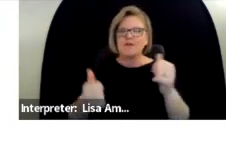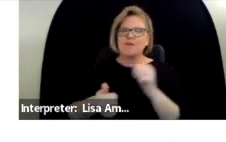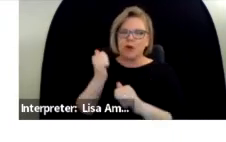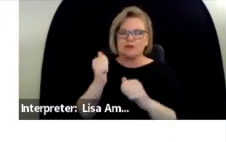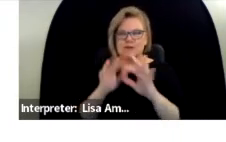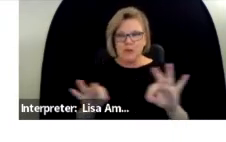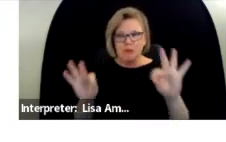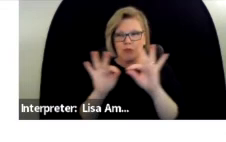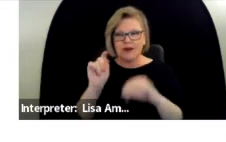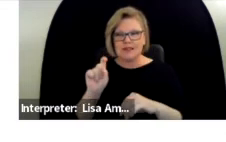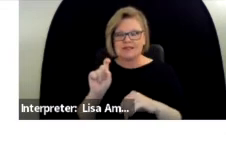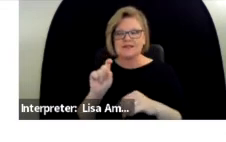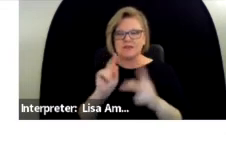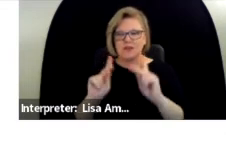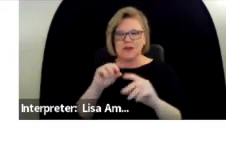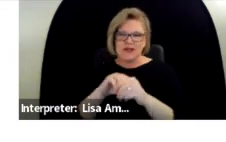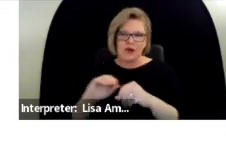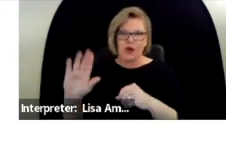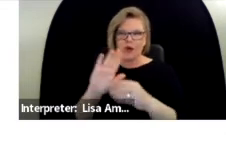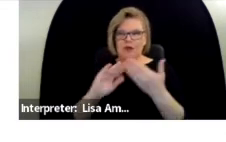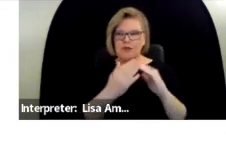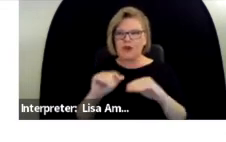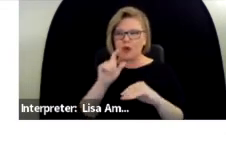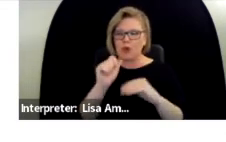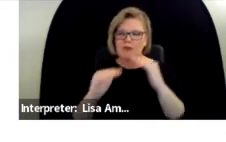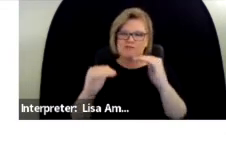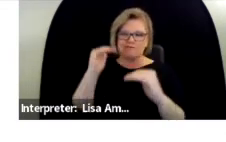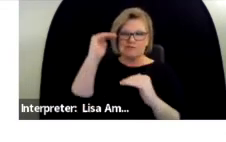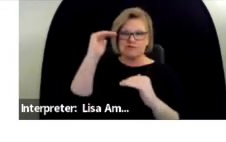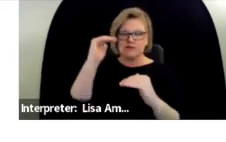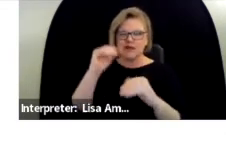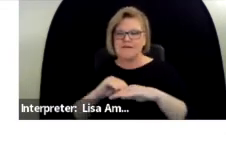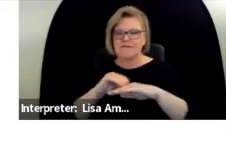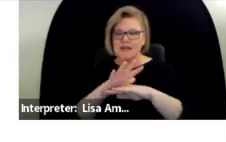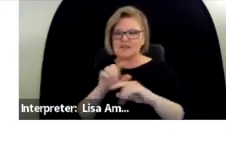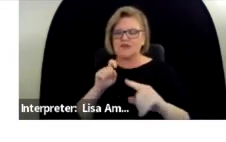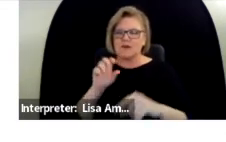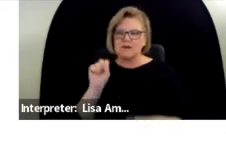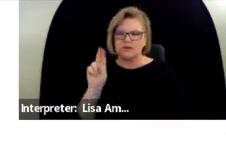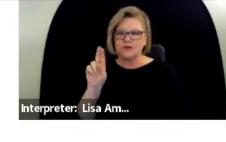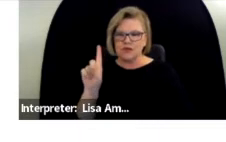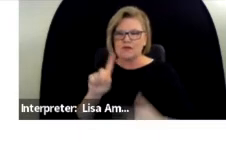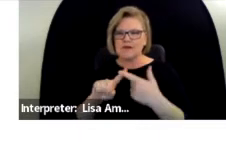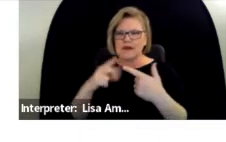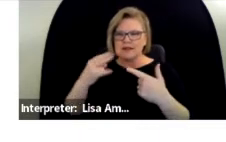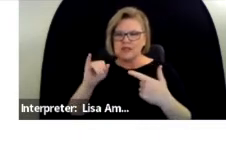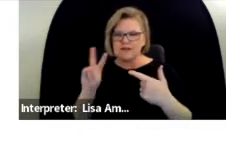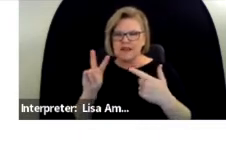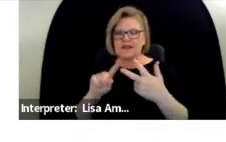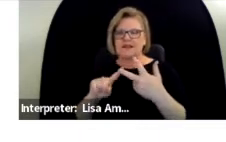of the people in her community who are disproportionately affected by substance use disorder, HIV, and Hep